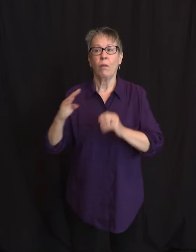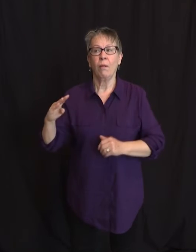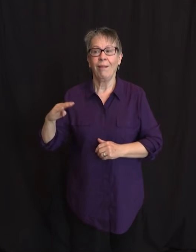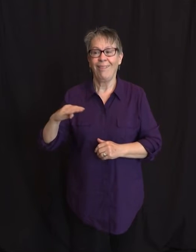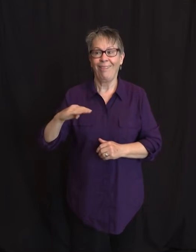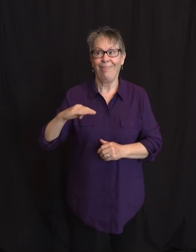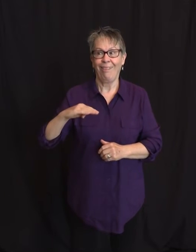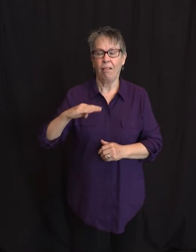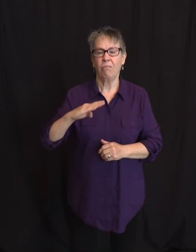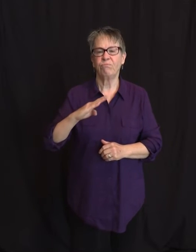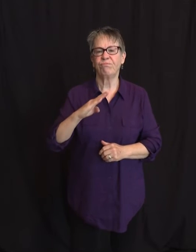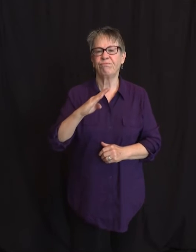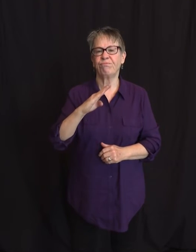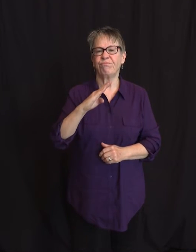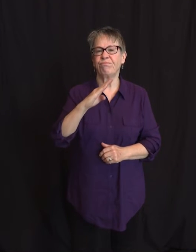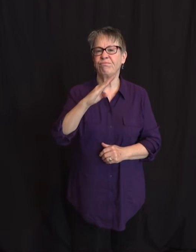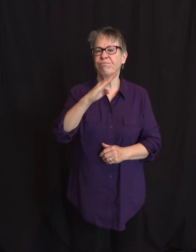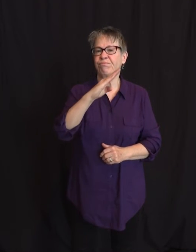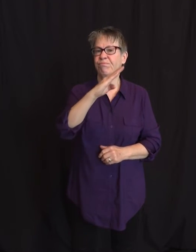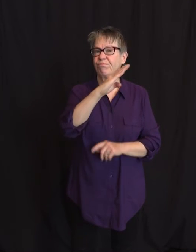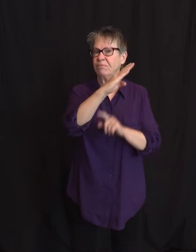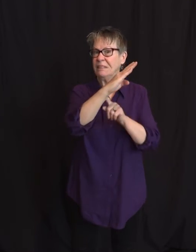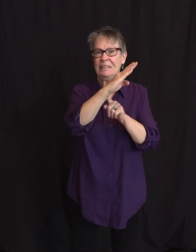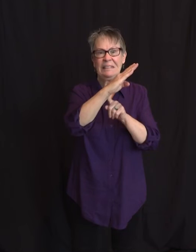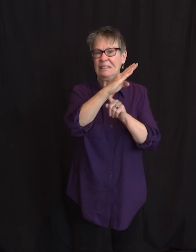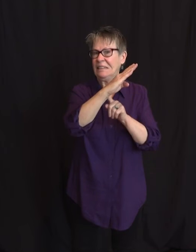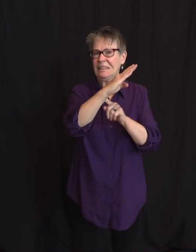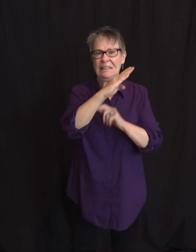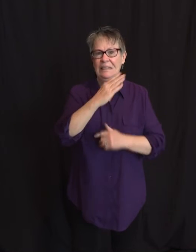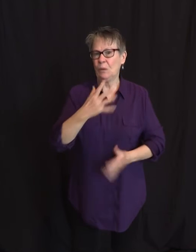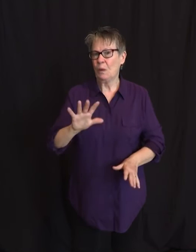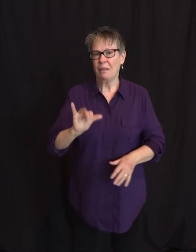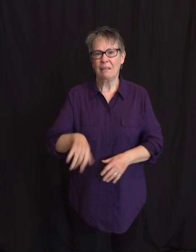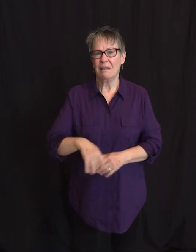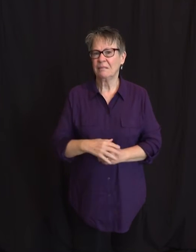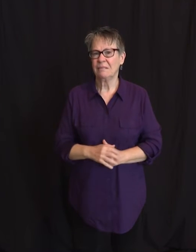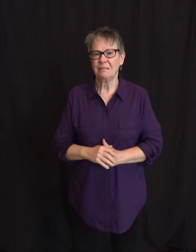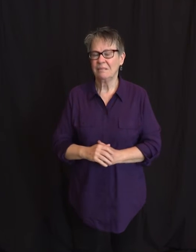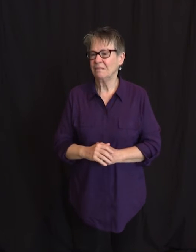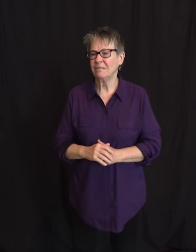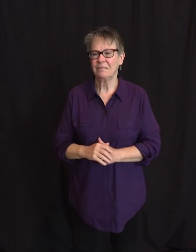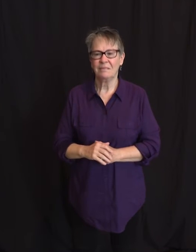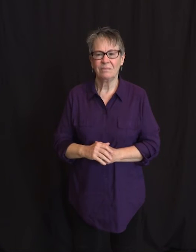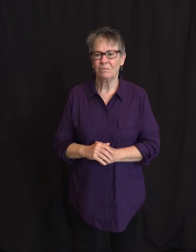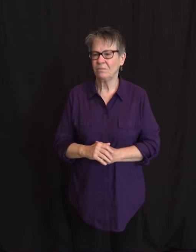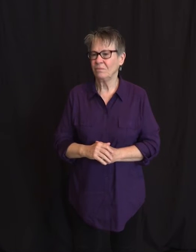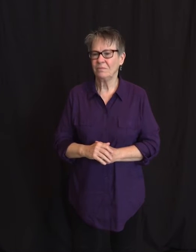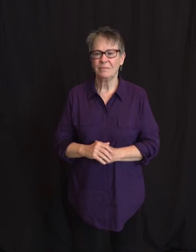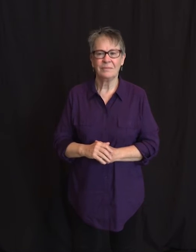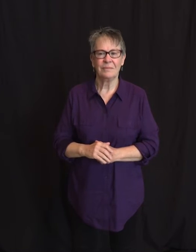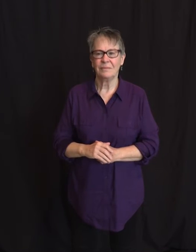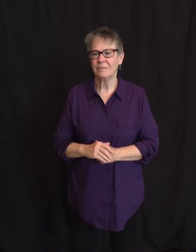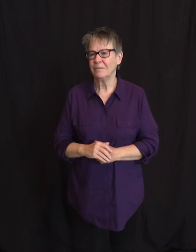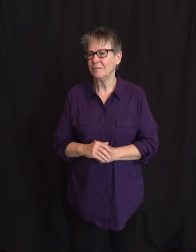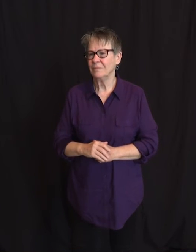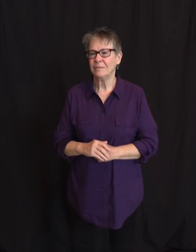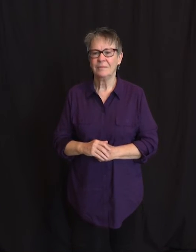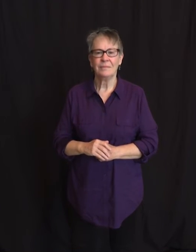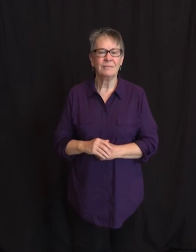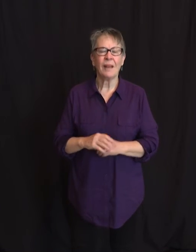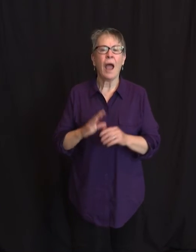while it stinks, and I'll use a PG word to describe it, the